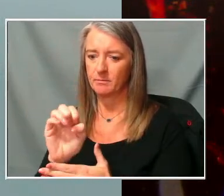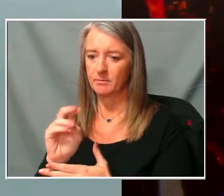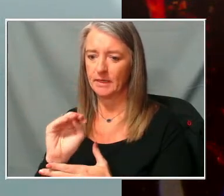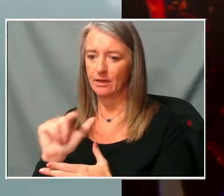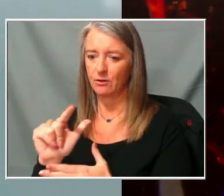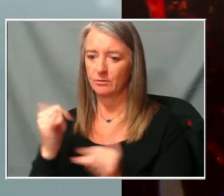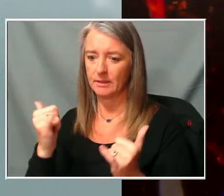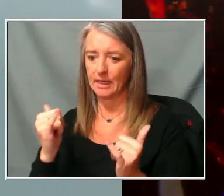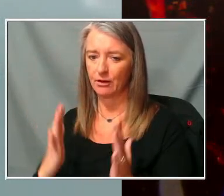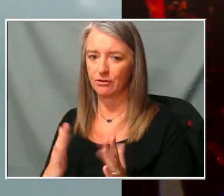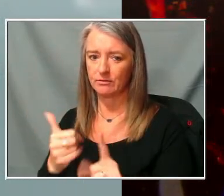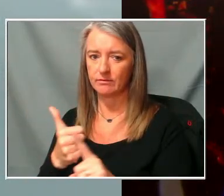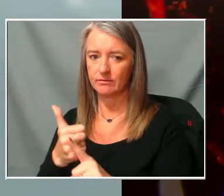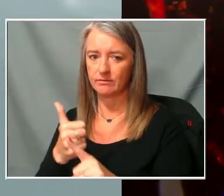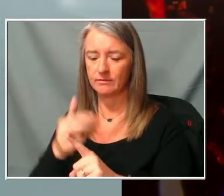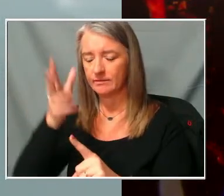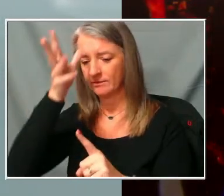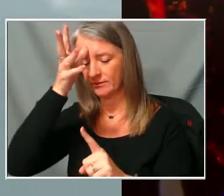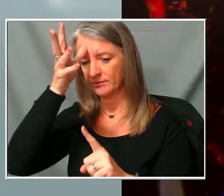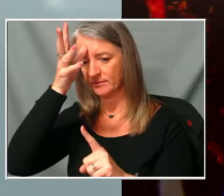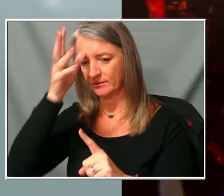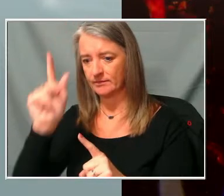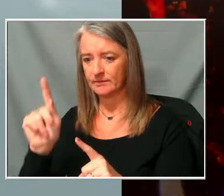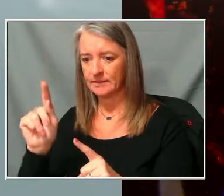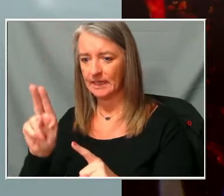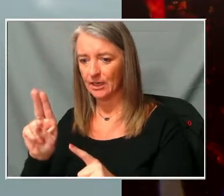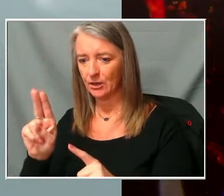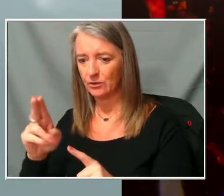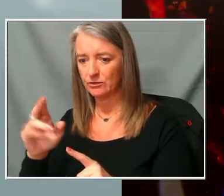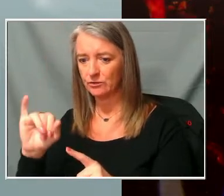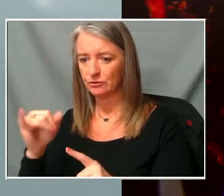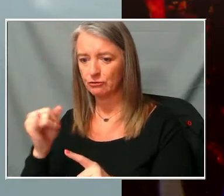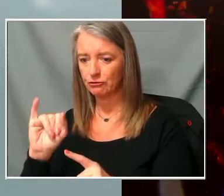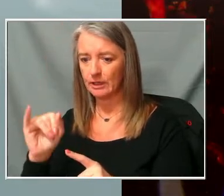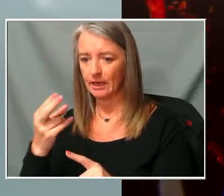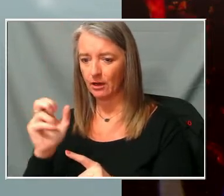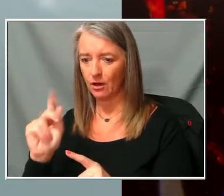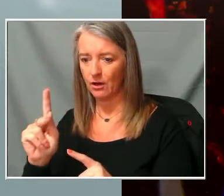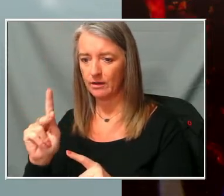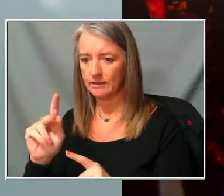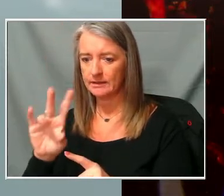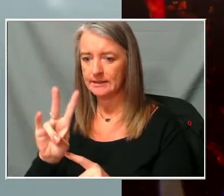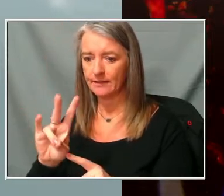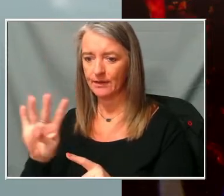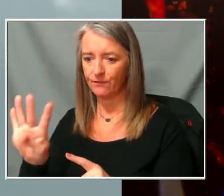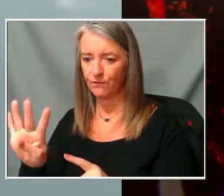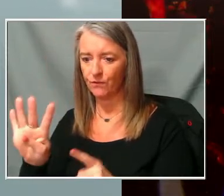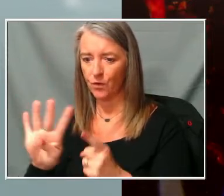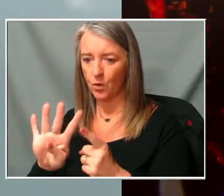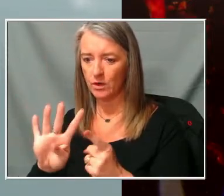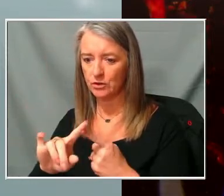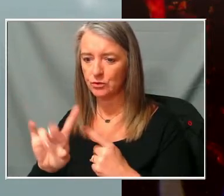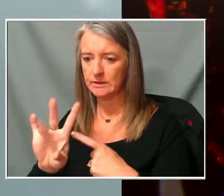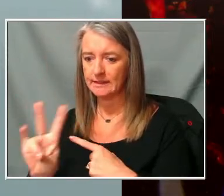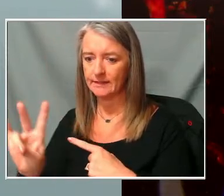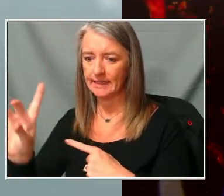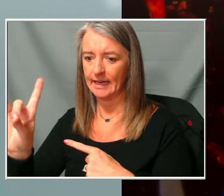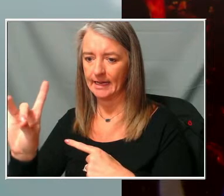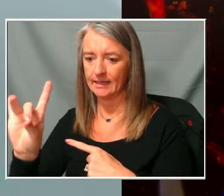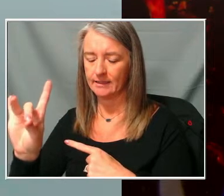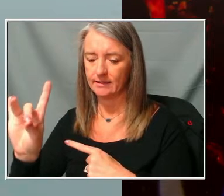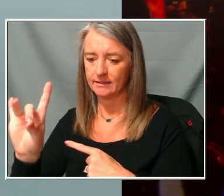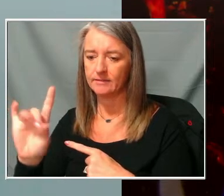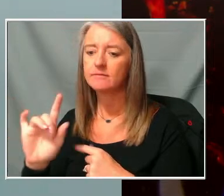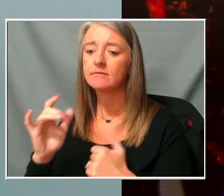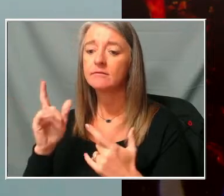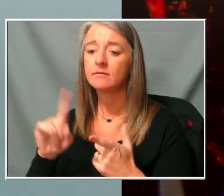was of course, KU Jayhawk, played from 74 to 78. You know, was